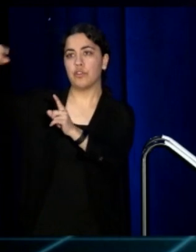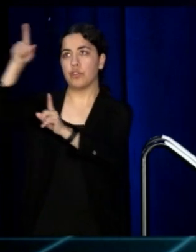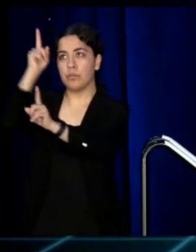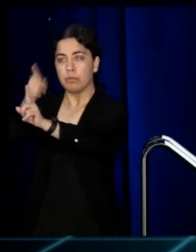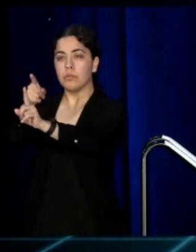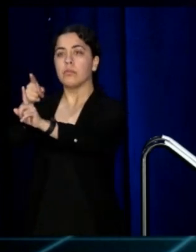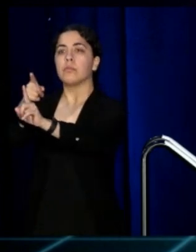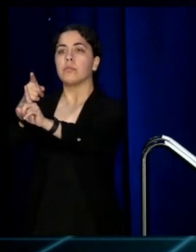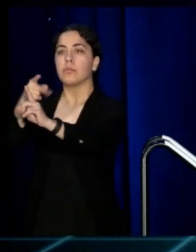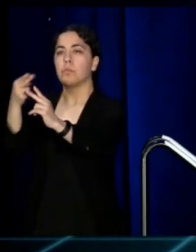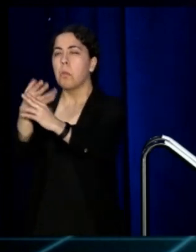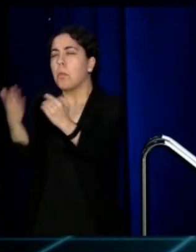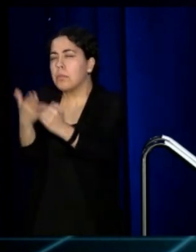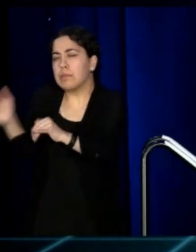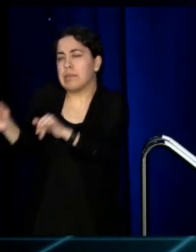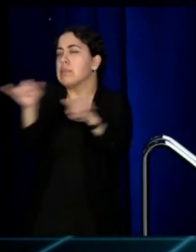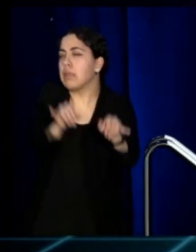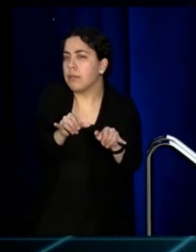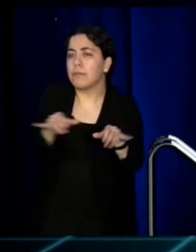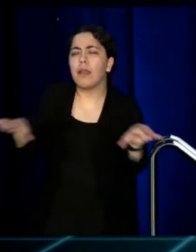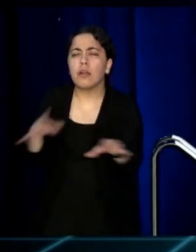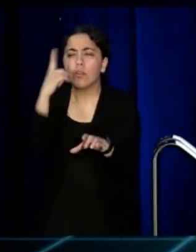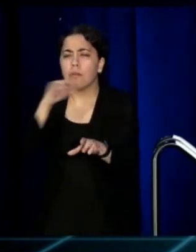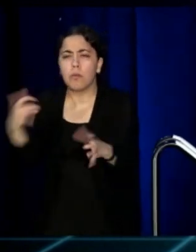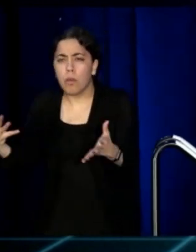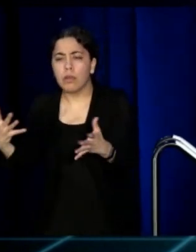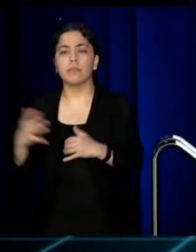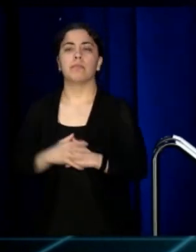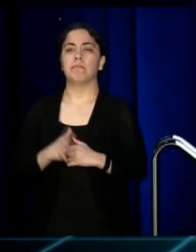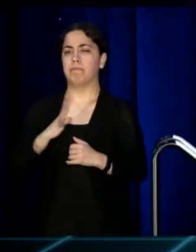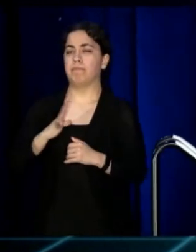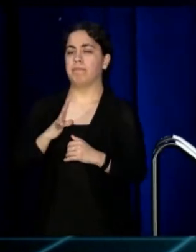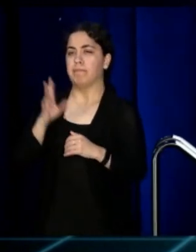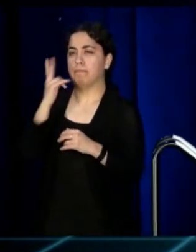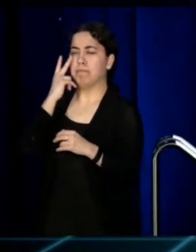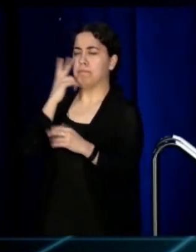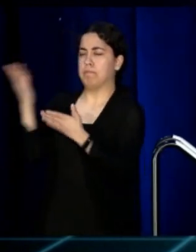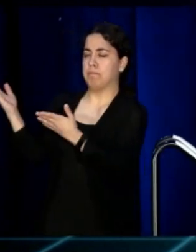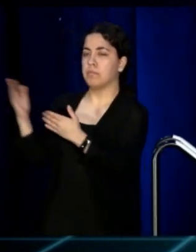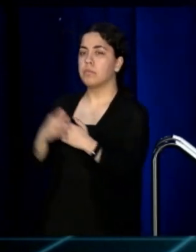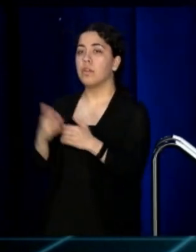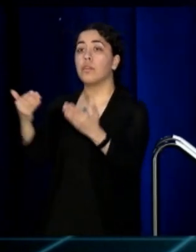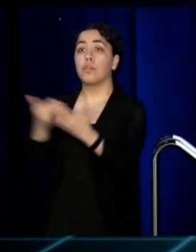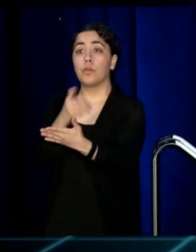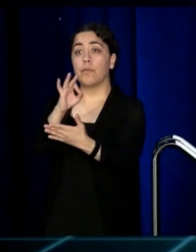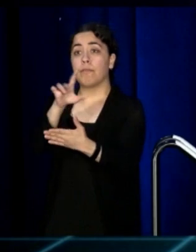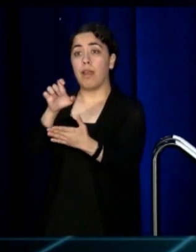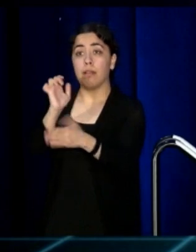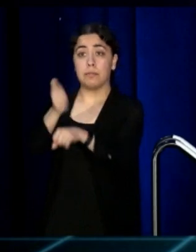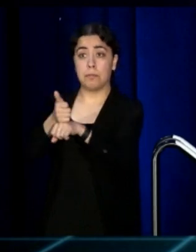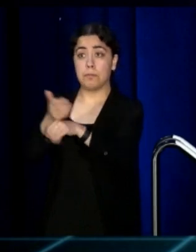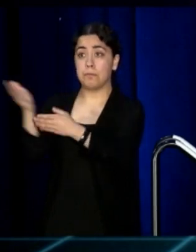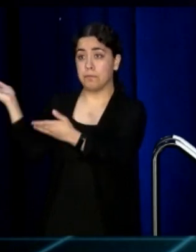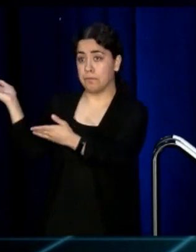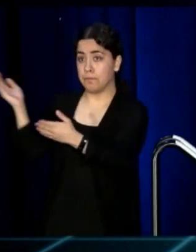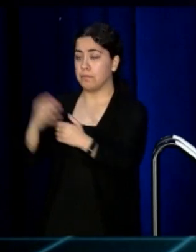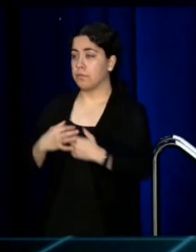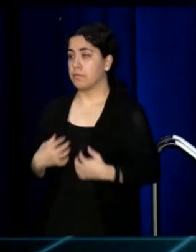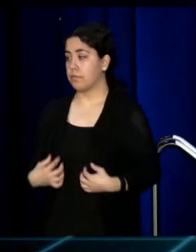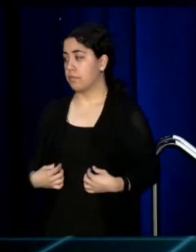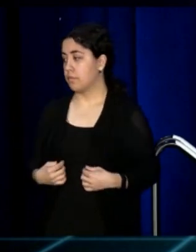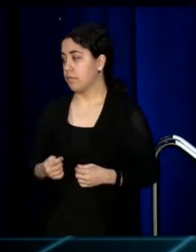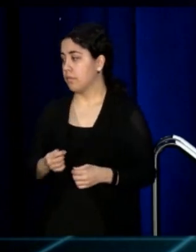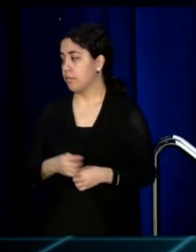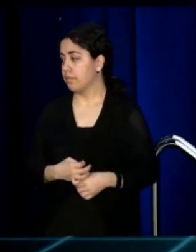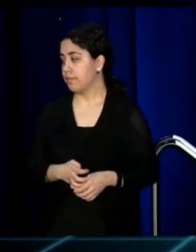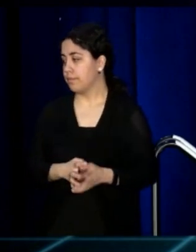very similar to this. So what does an action look like? Well, let's come here and just create a new file, and we can use the use